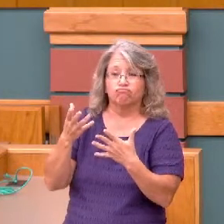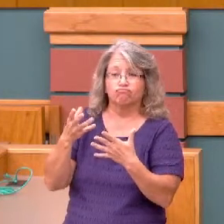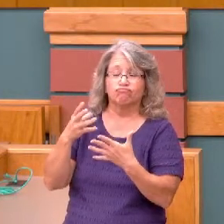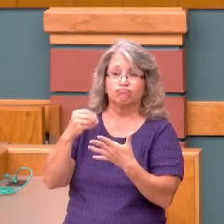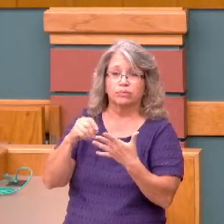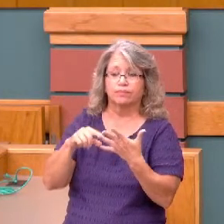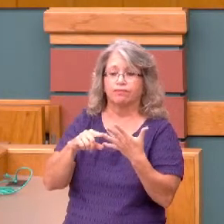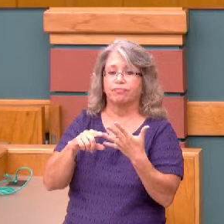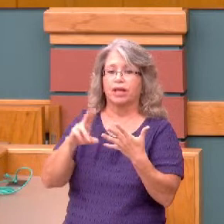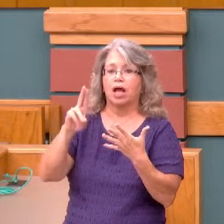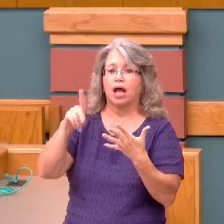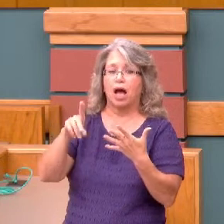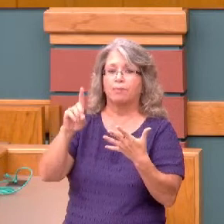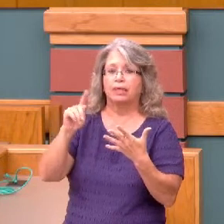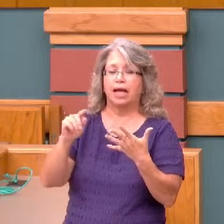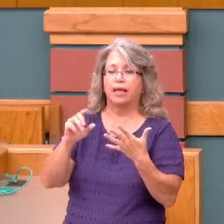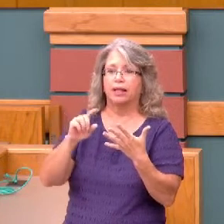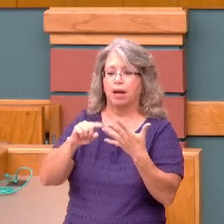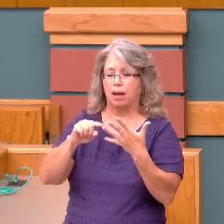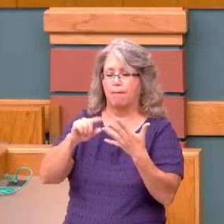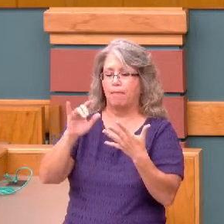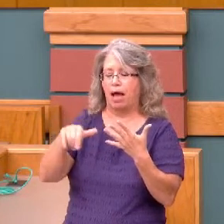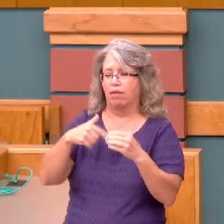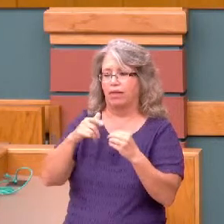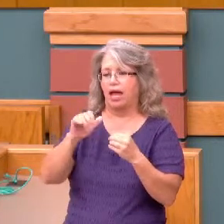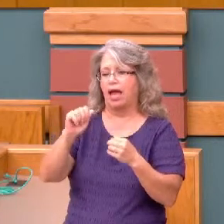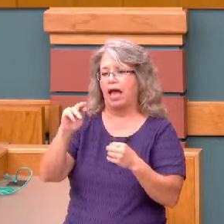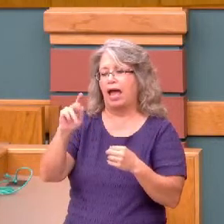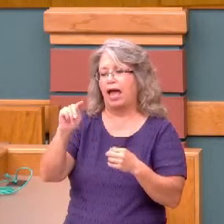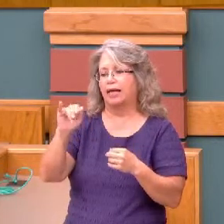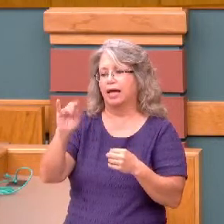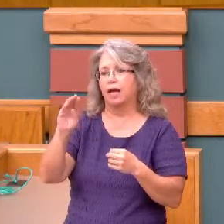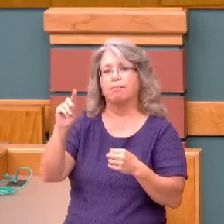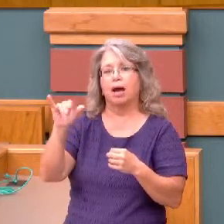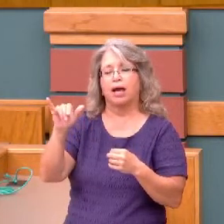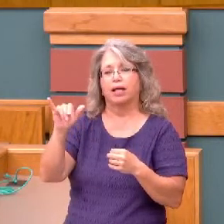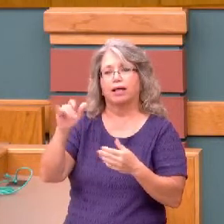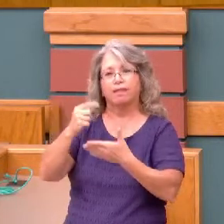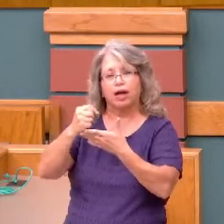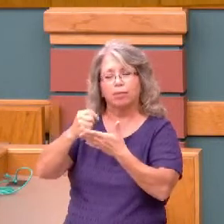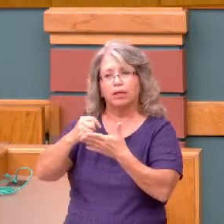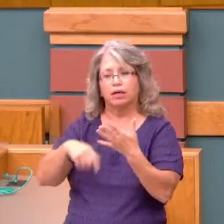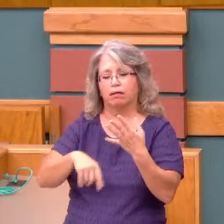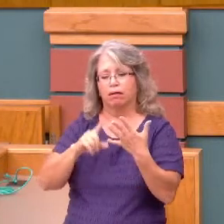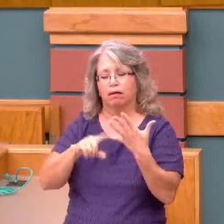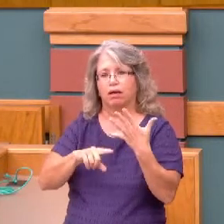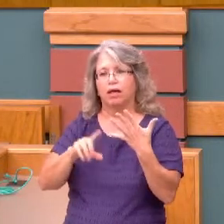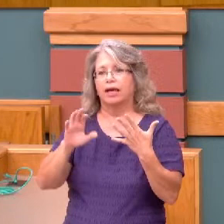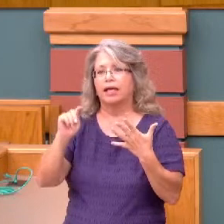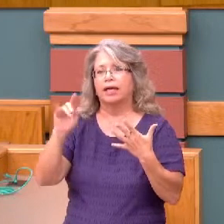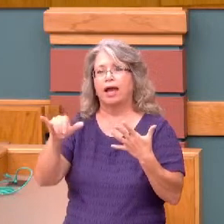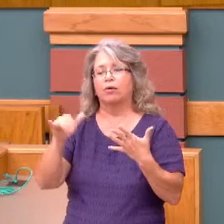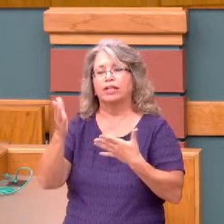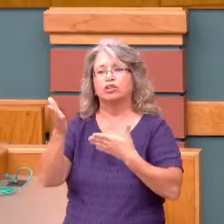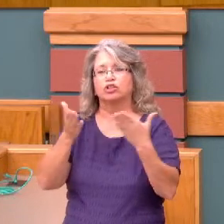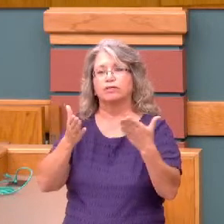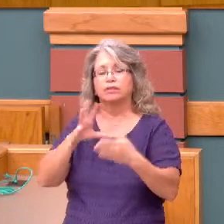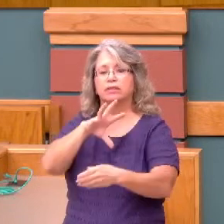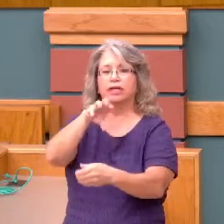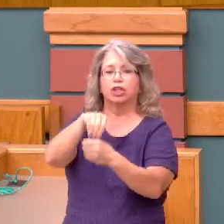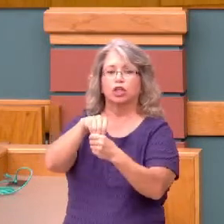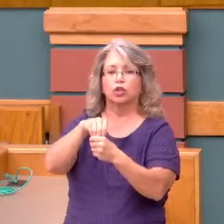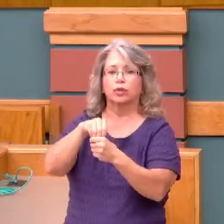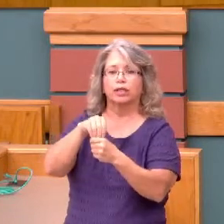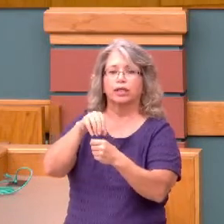antibody therapy, I'll go into just a little more detail, and an update on county services, including the motor vehicle